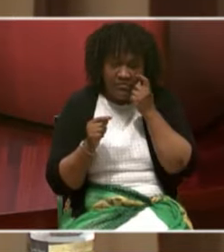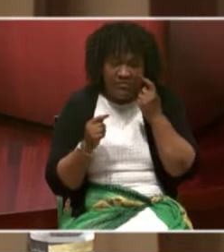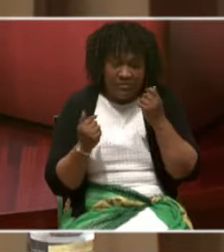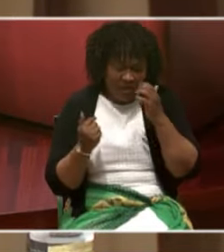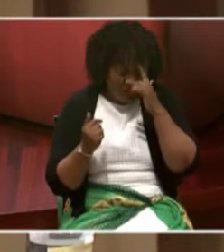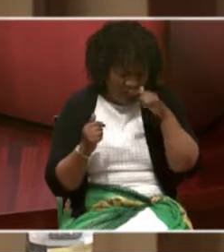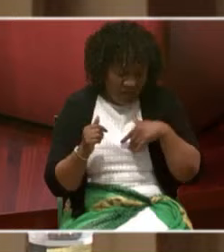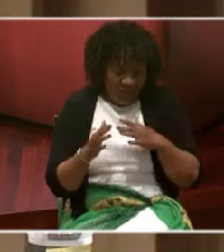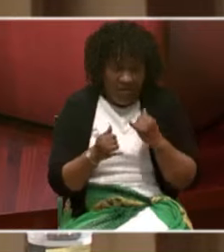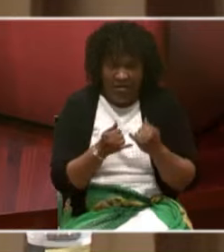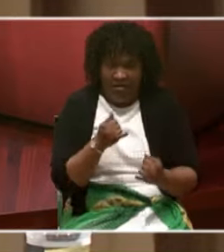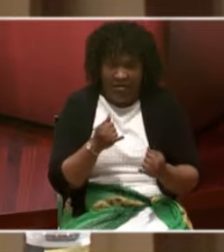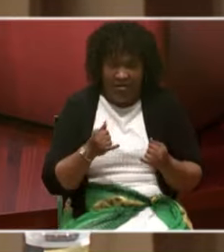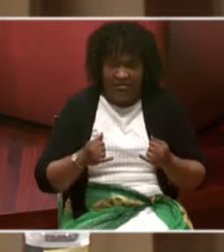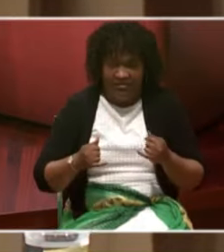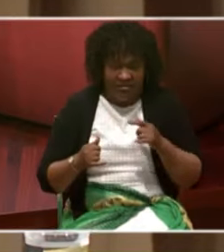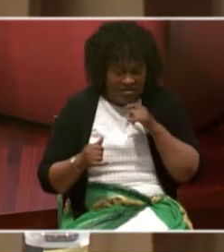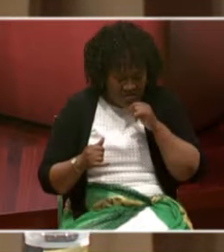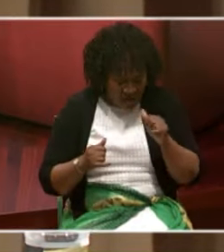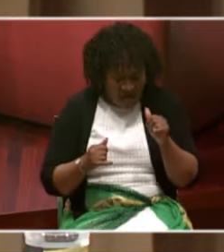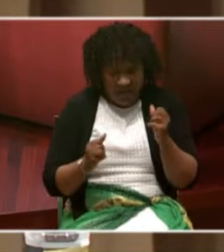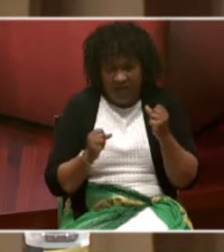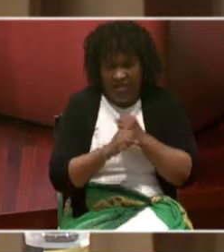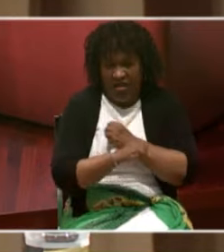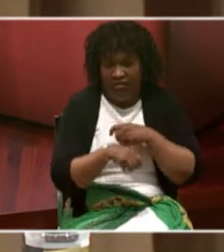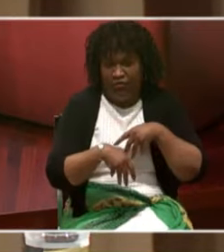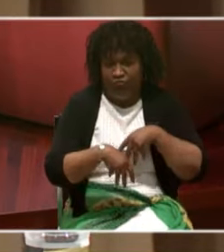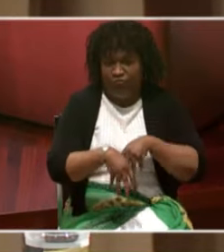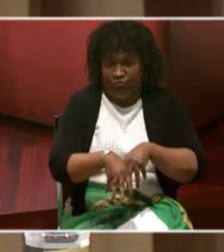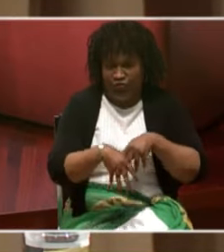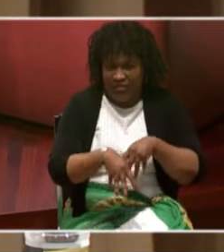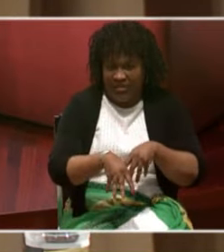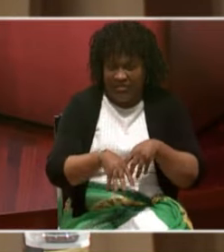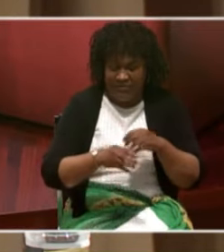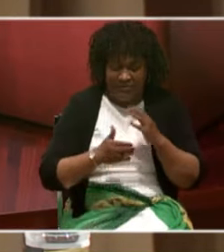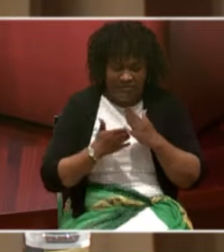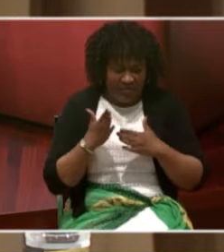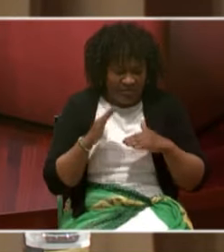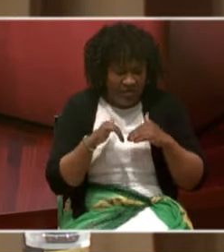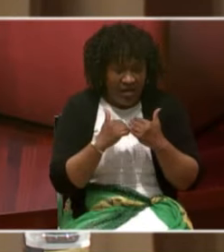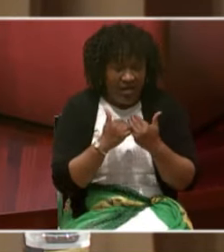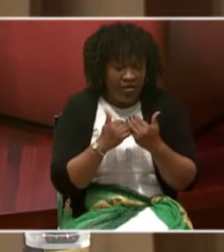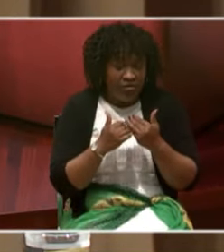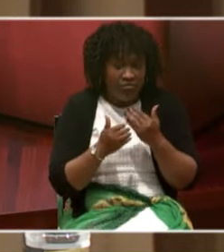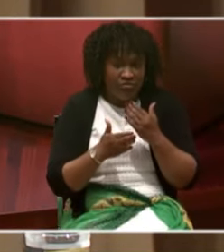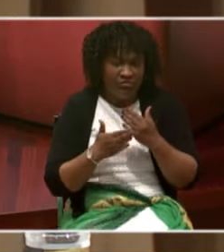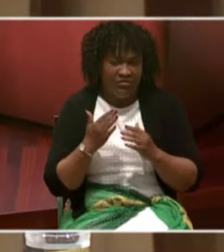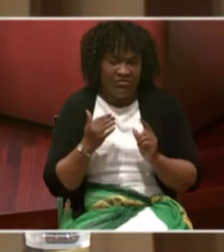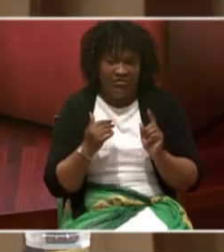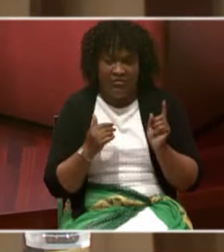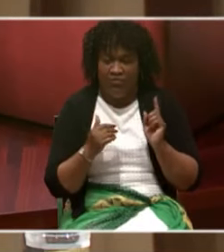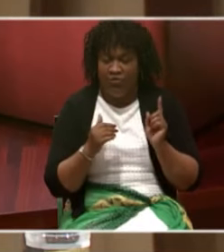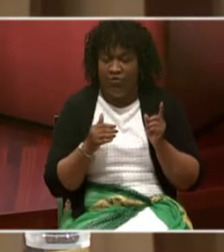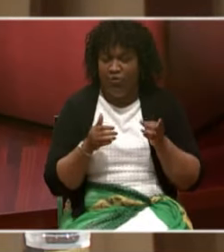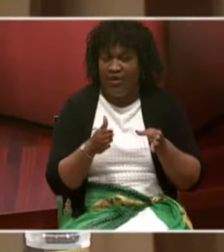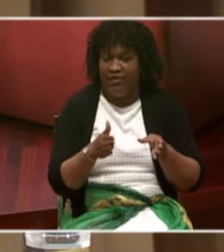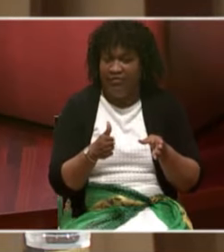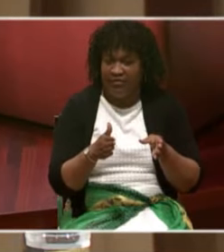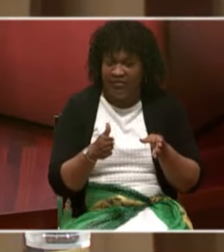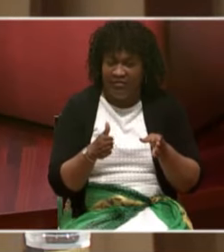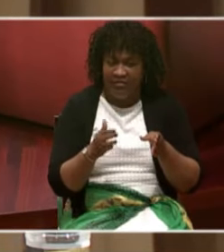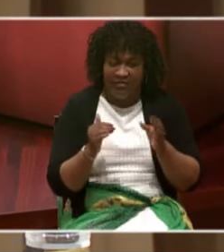try to get assurance from him that he would be able to protect us. We went into federal court. There was a wonderful